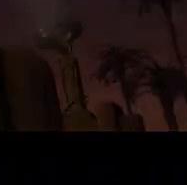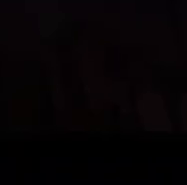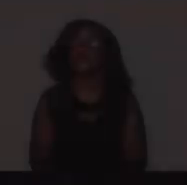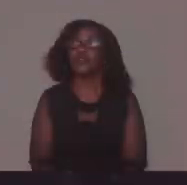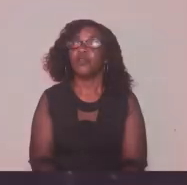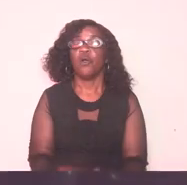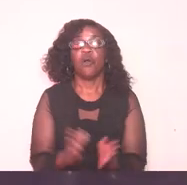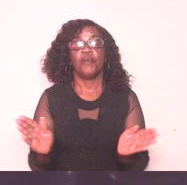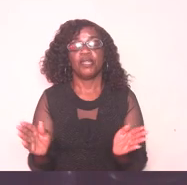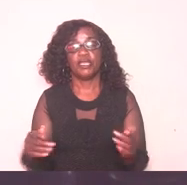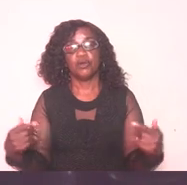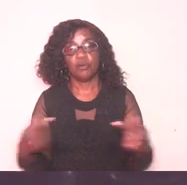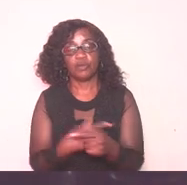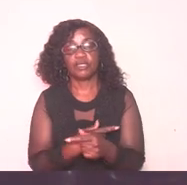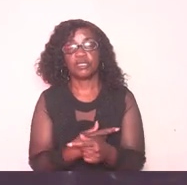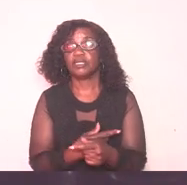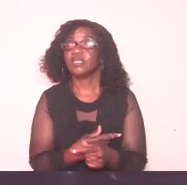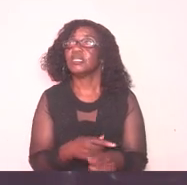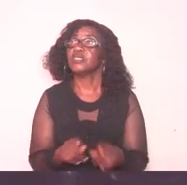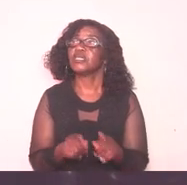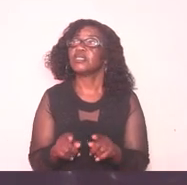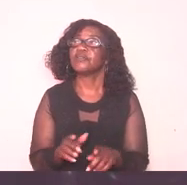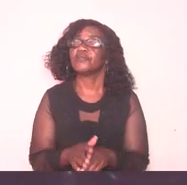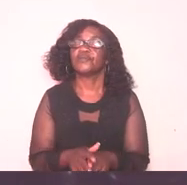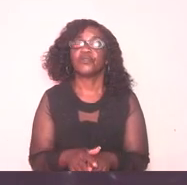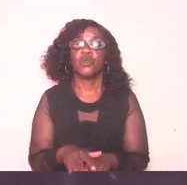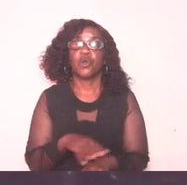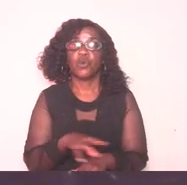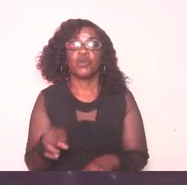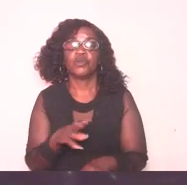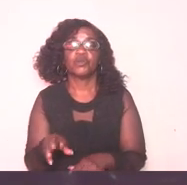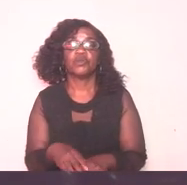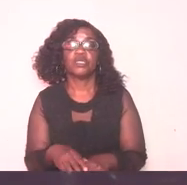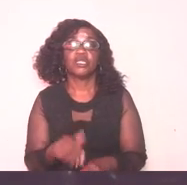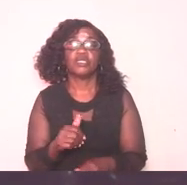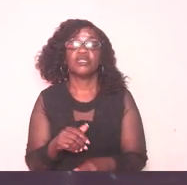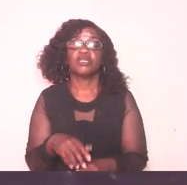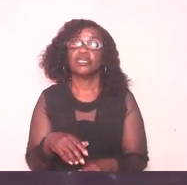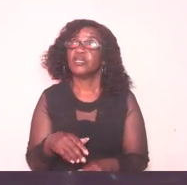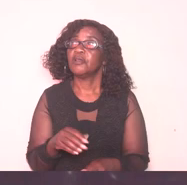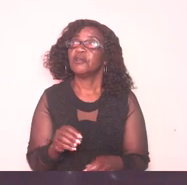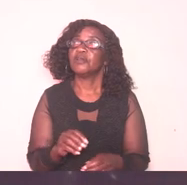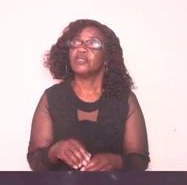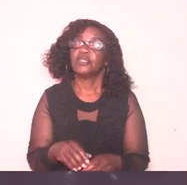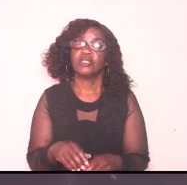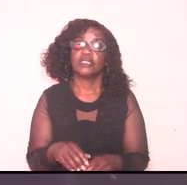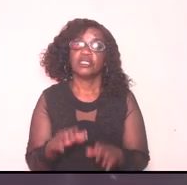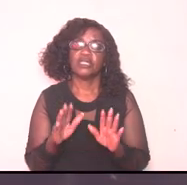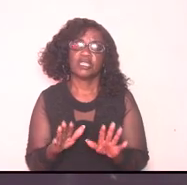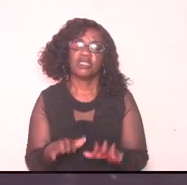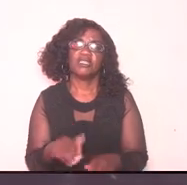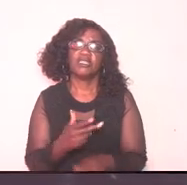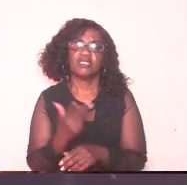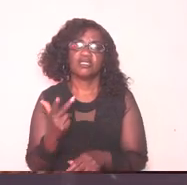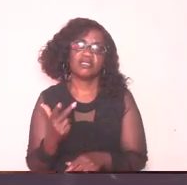So opening opposition runs a case that we should, the age of sexual consent should remain where it is, because sex is